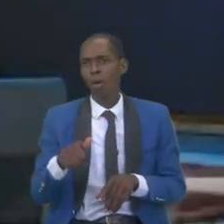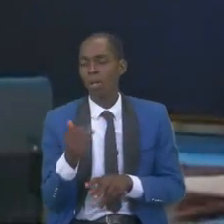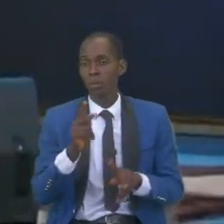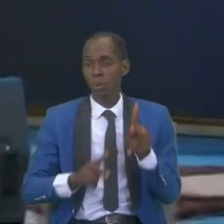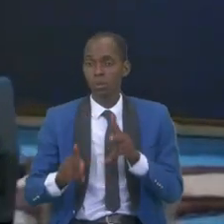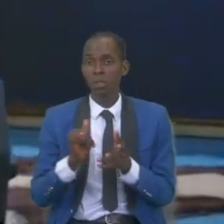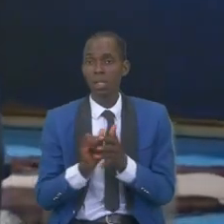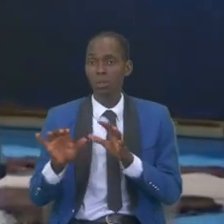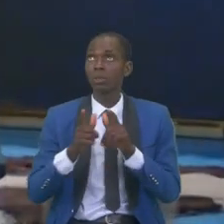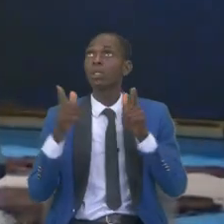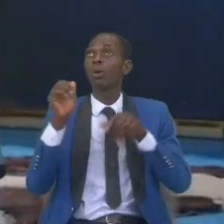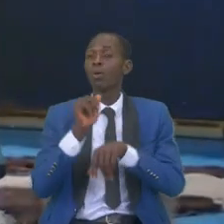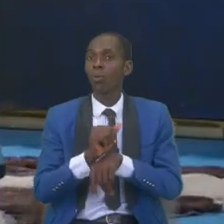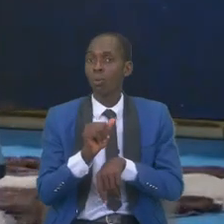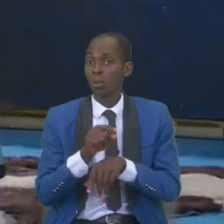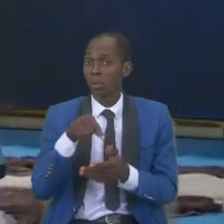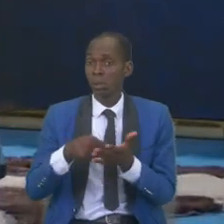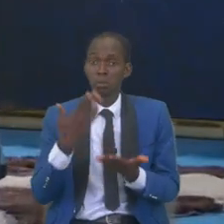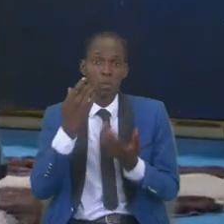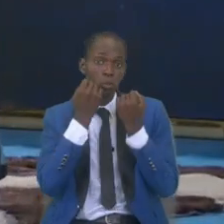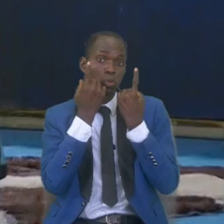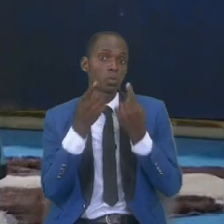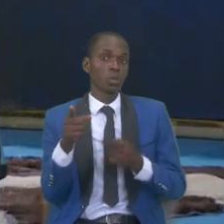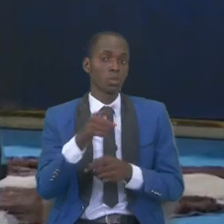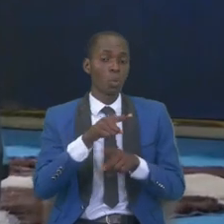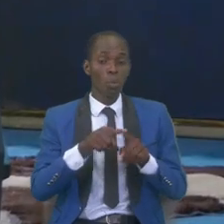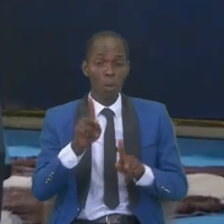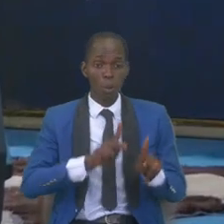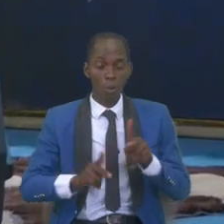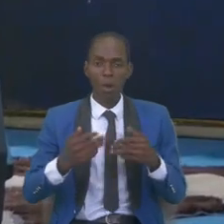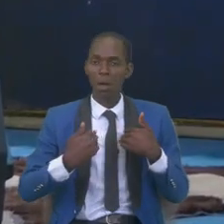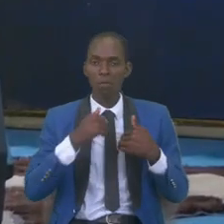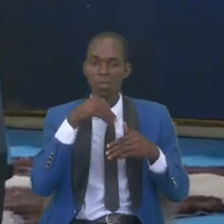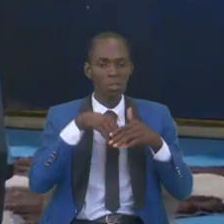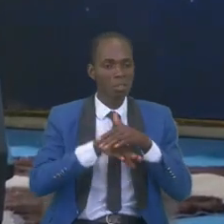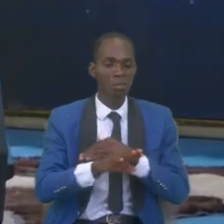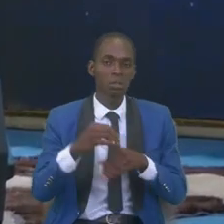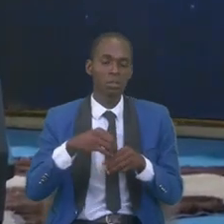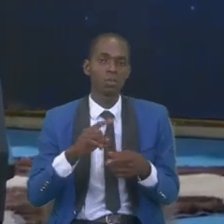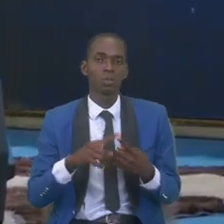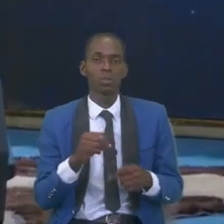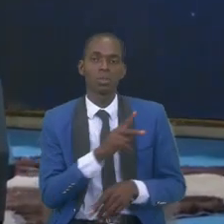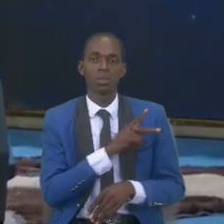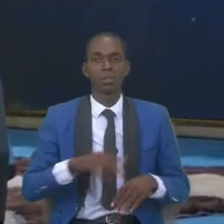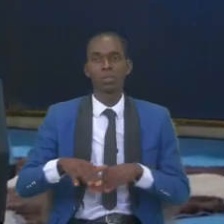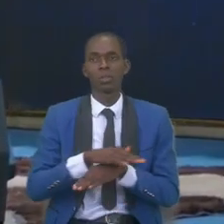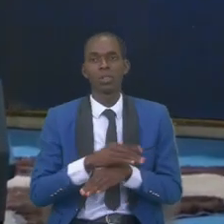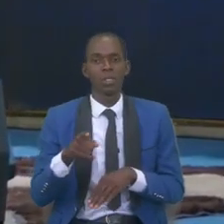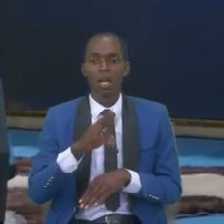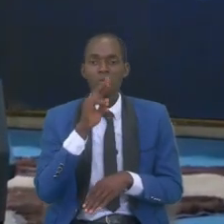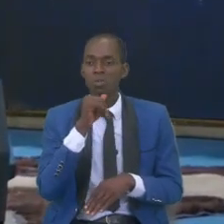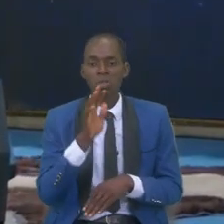you, but they have not entered. They have not entered into the kingdom. They are not children of God. They are